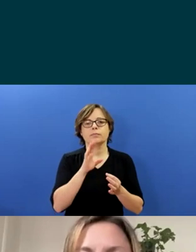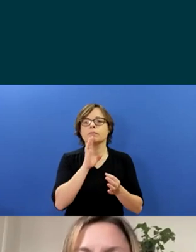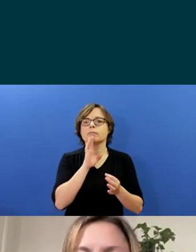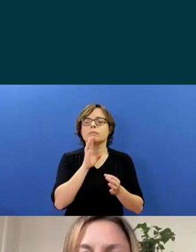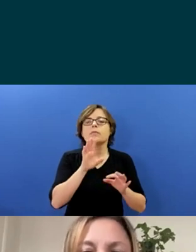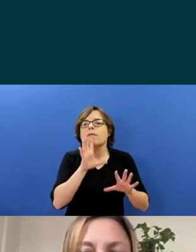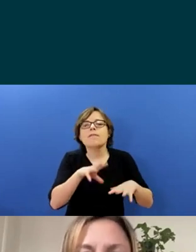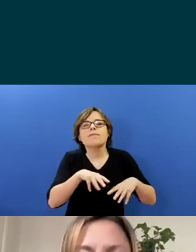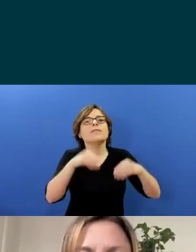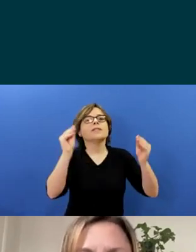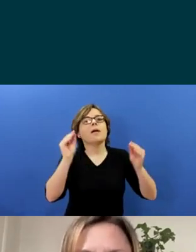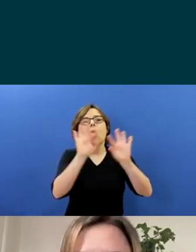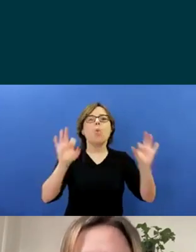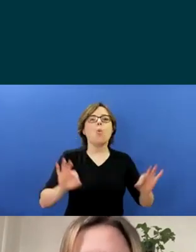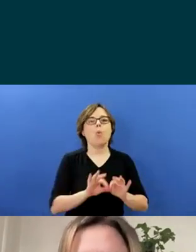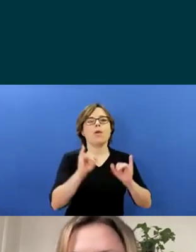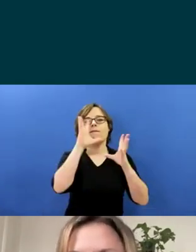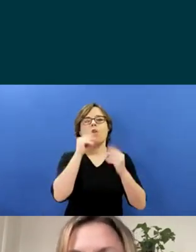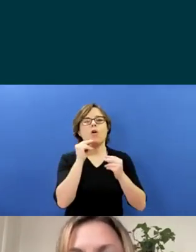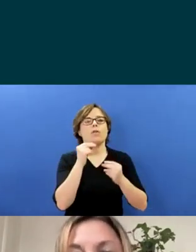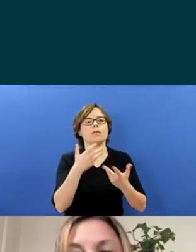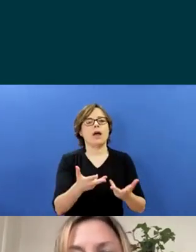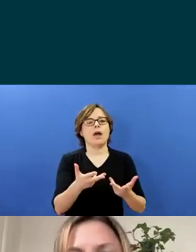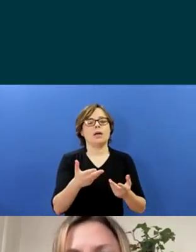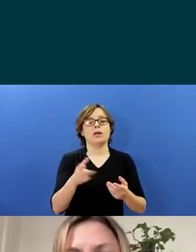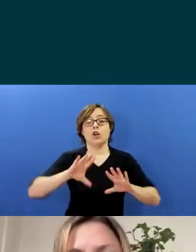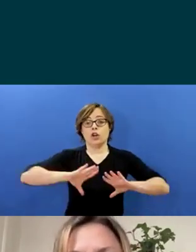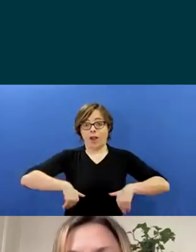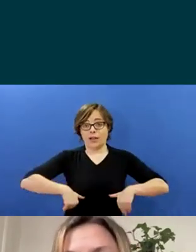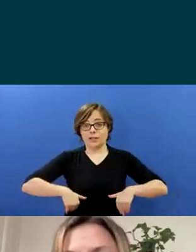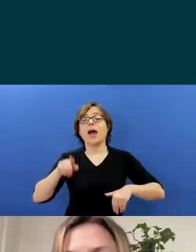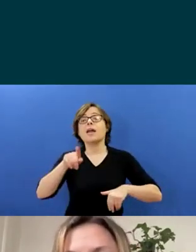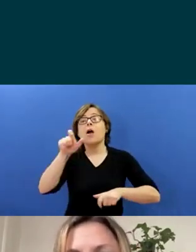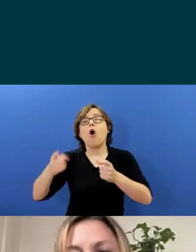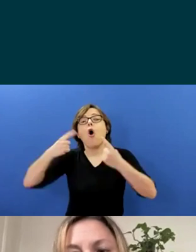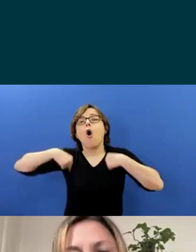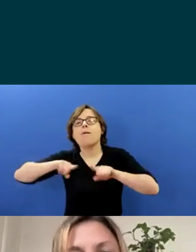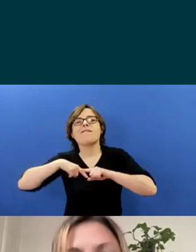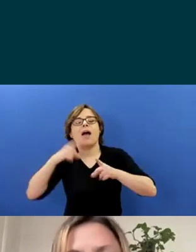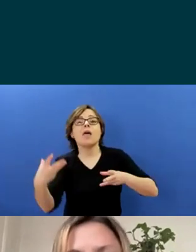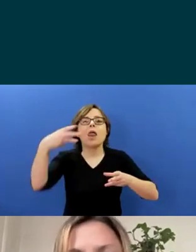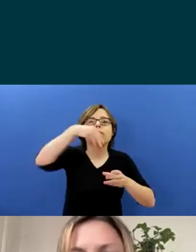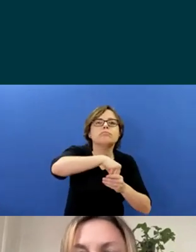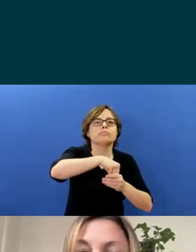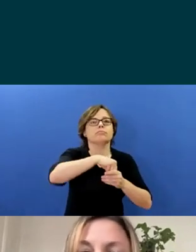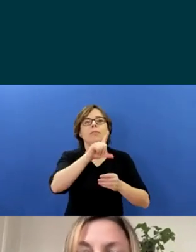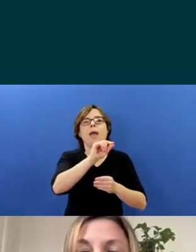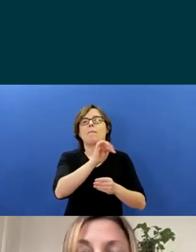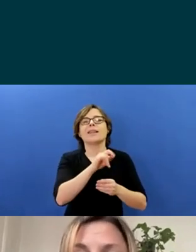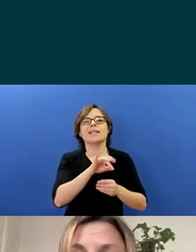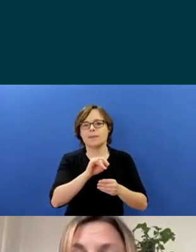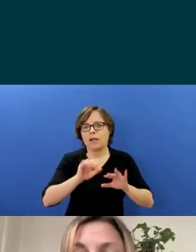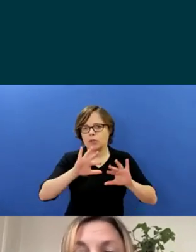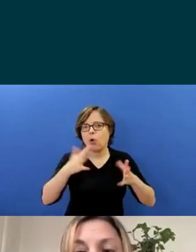how citizen participation works in Switzerland and what exactly that means. What levels and forms of participation